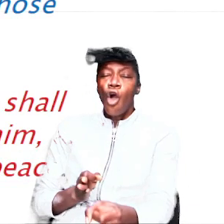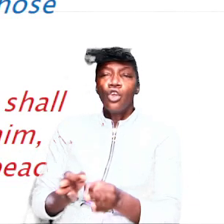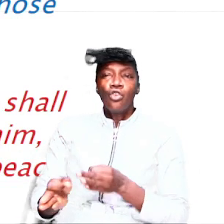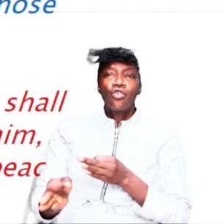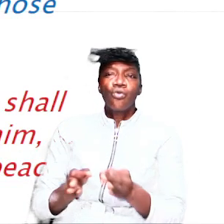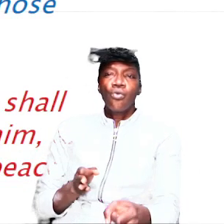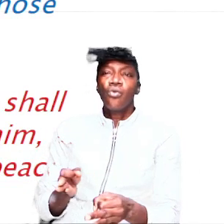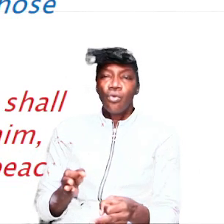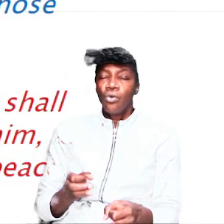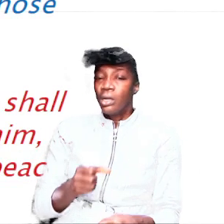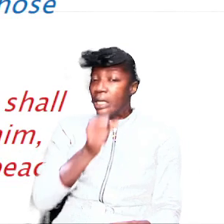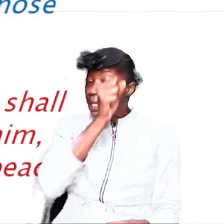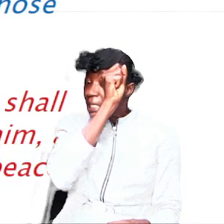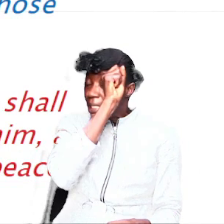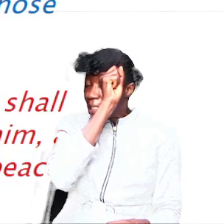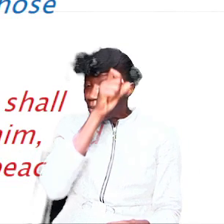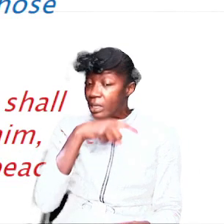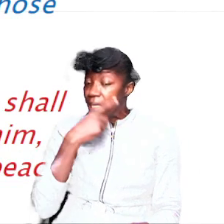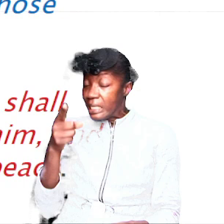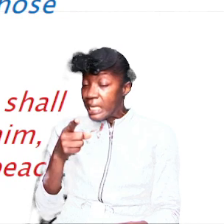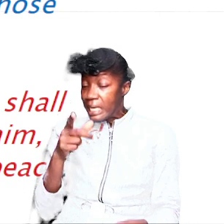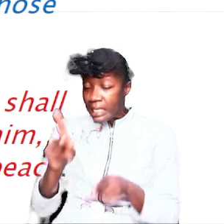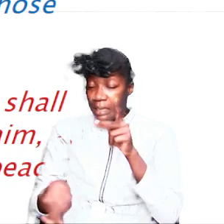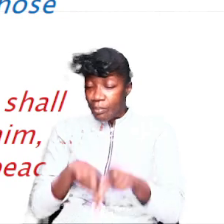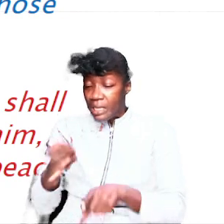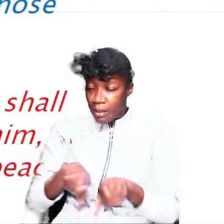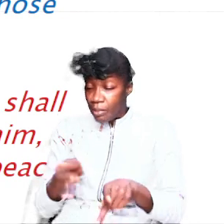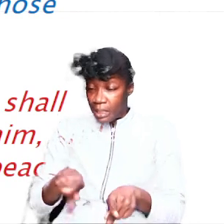told the people the manner of the kingdom and he wrote it in